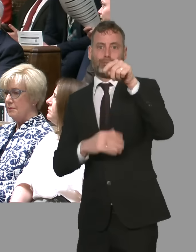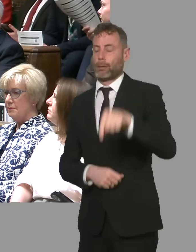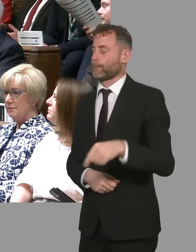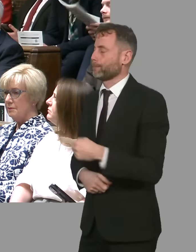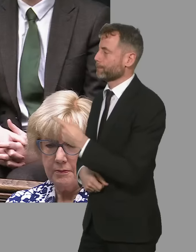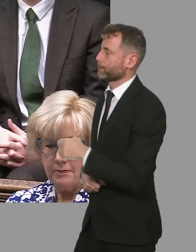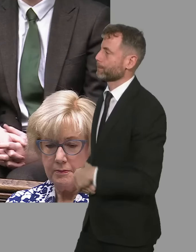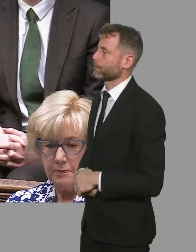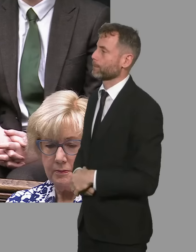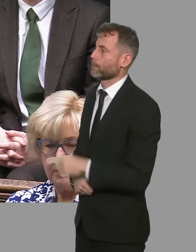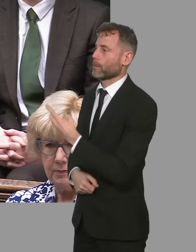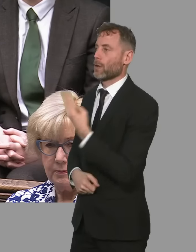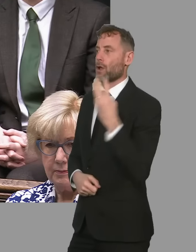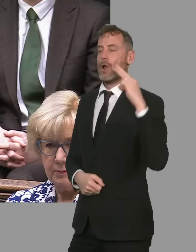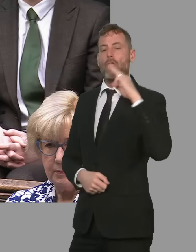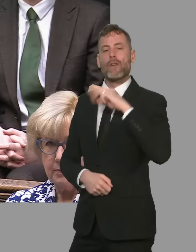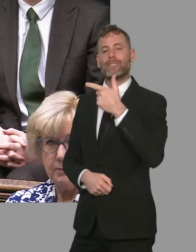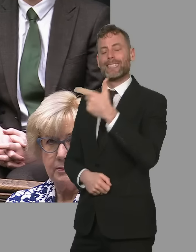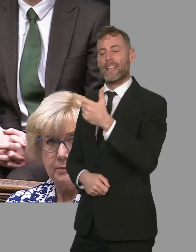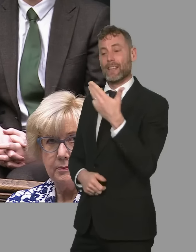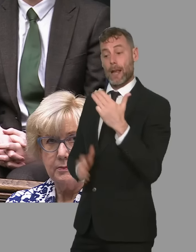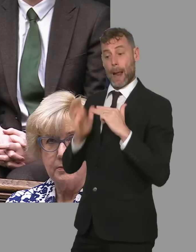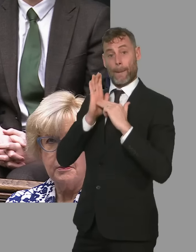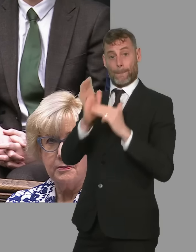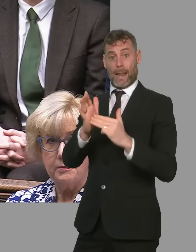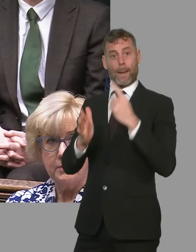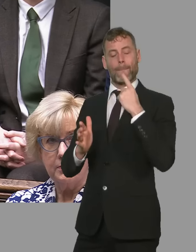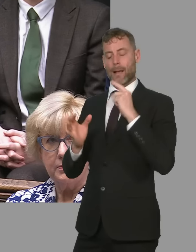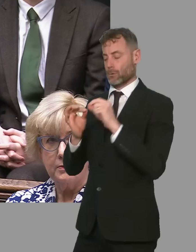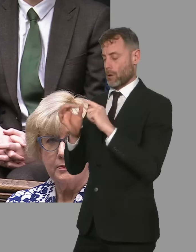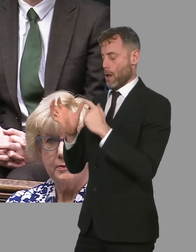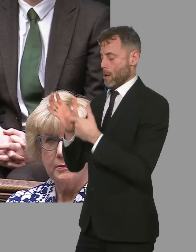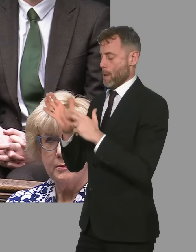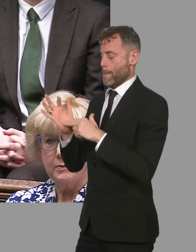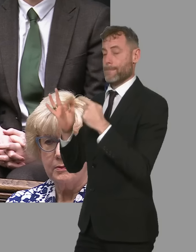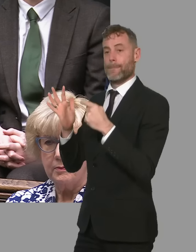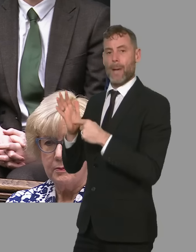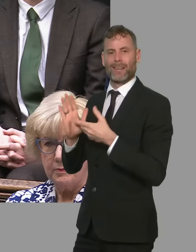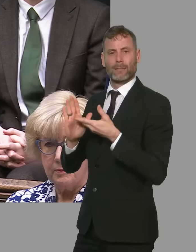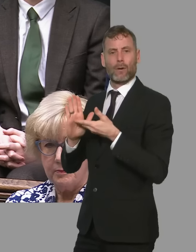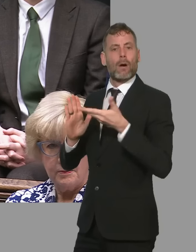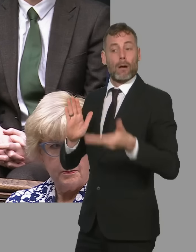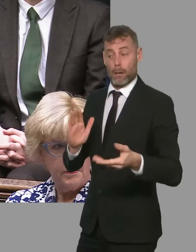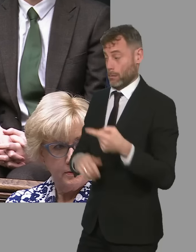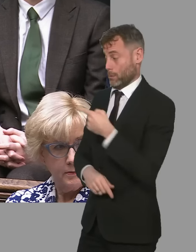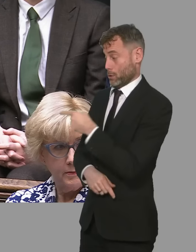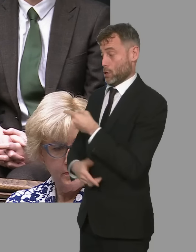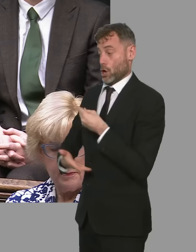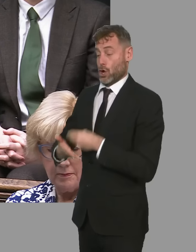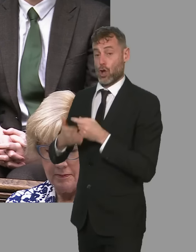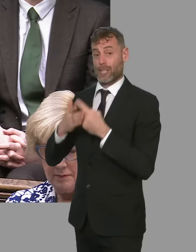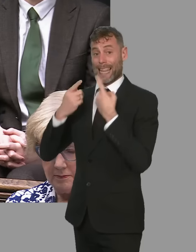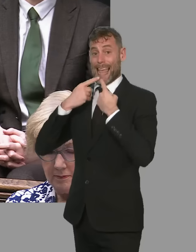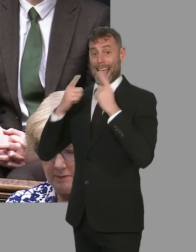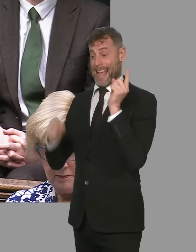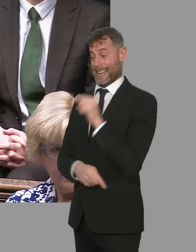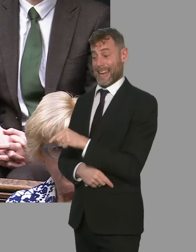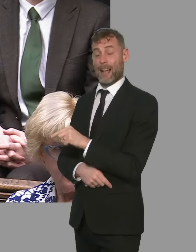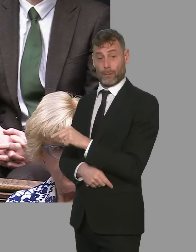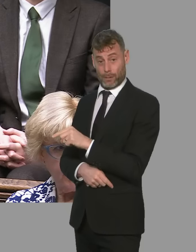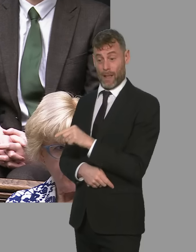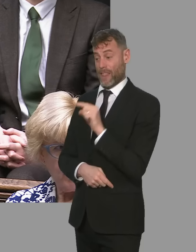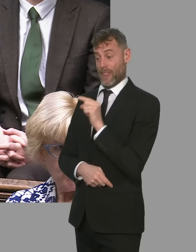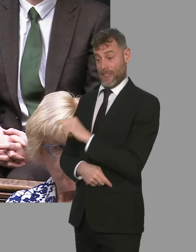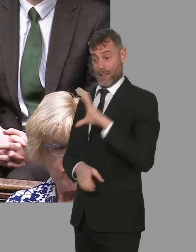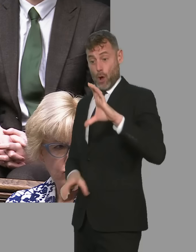in Barnett consequentials announced by our Chancellor earlier this month is on top of the £370 million of extra funding